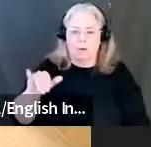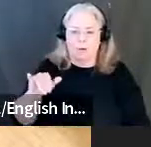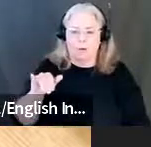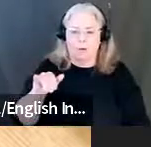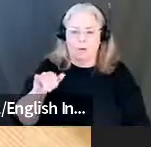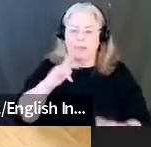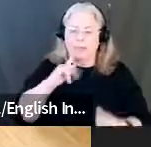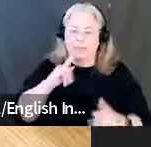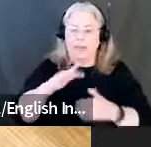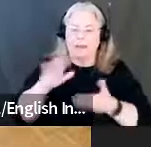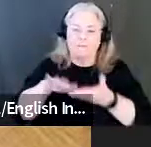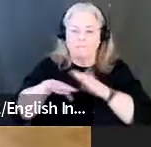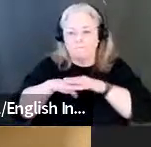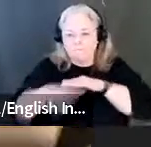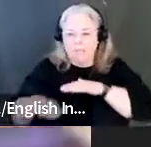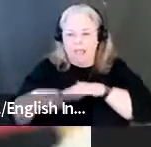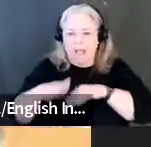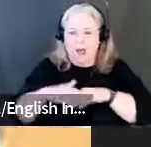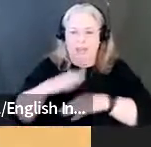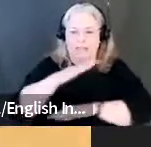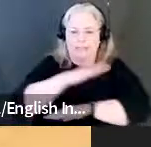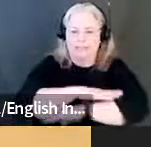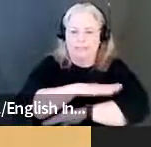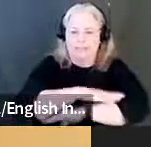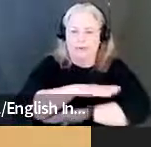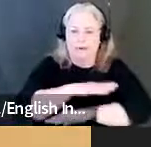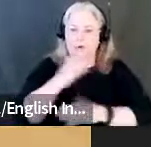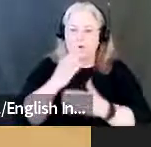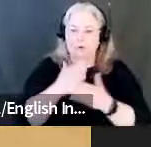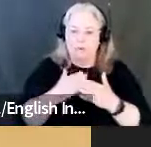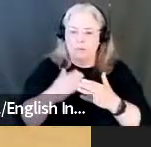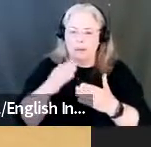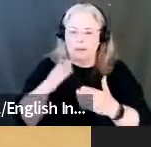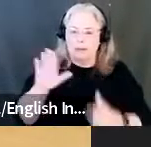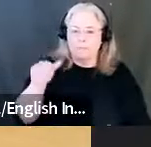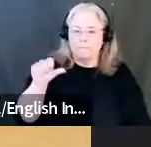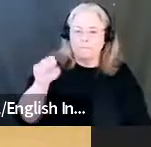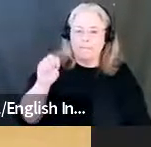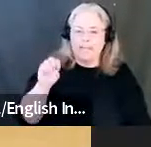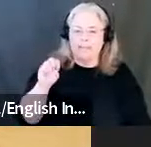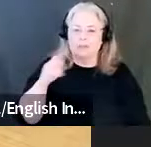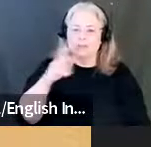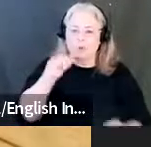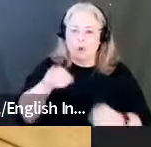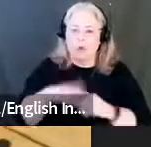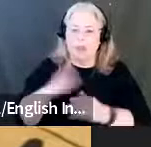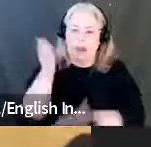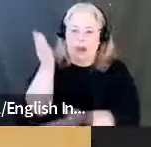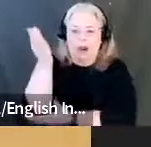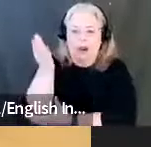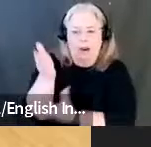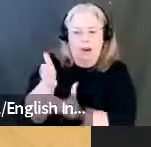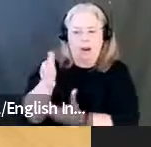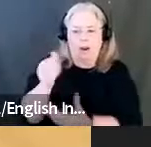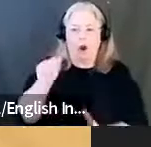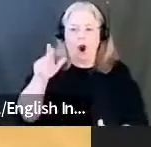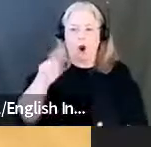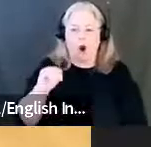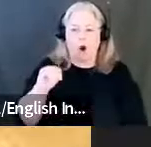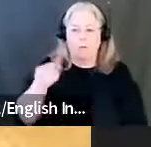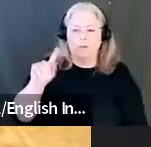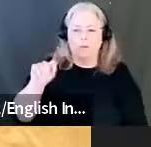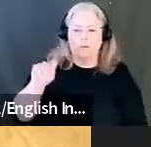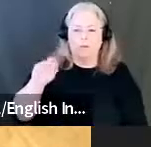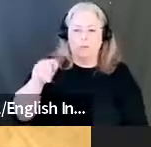table, and I wanted a couple of bases where I could attach to my arm trough. So now I'm going to snap that